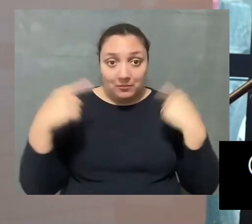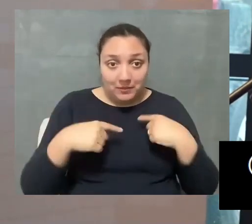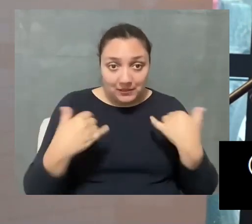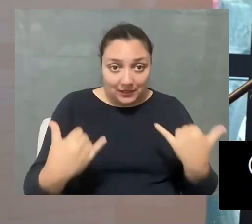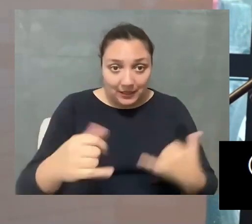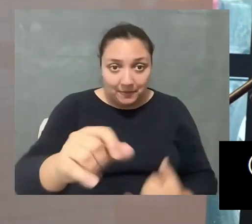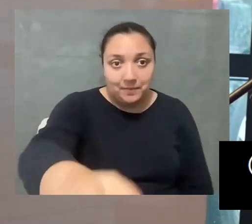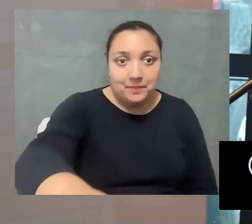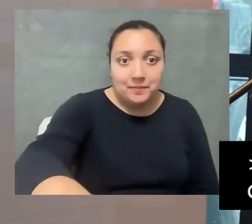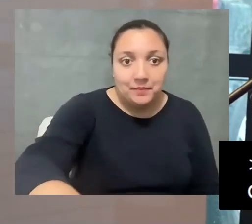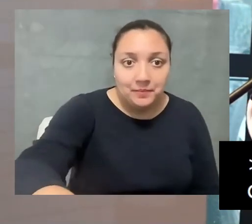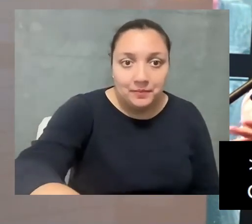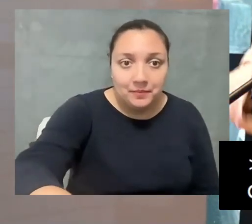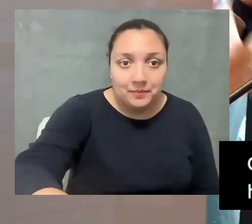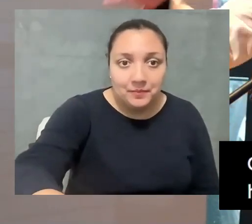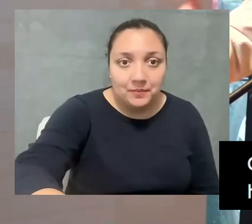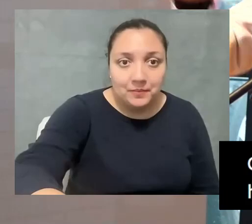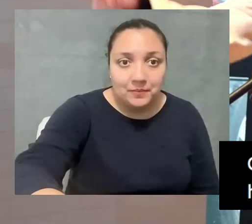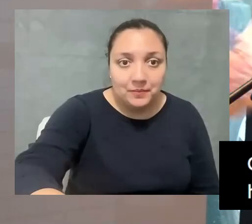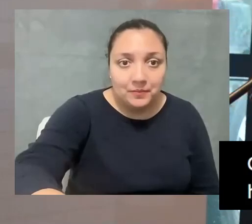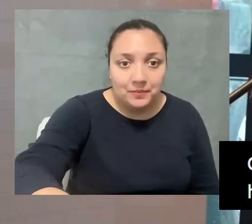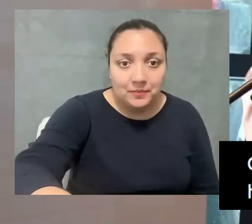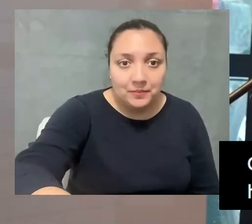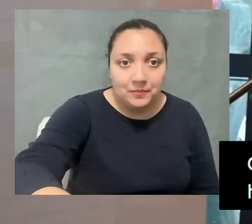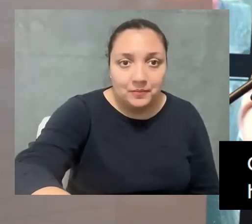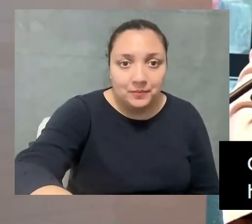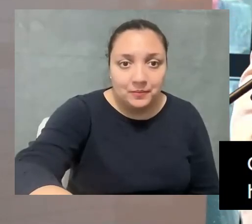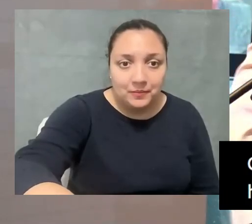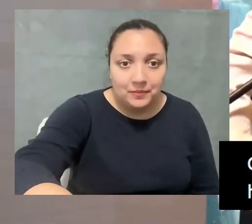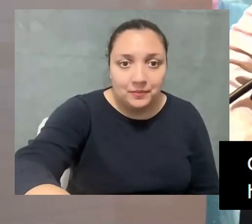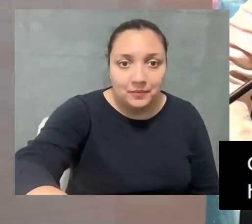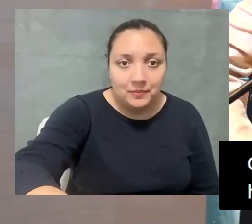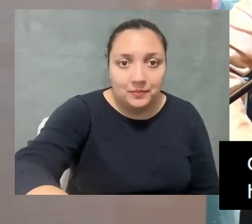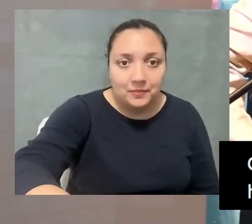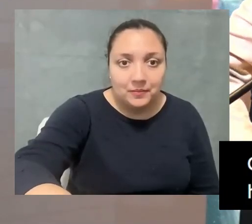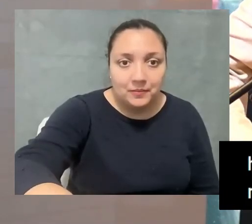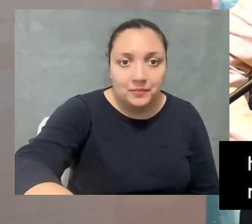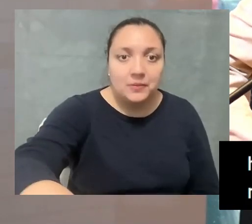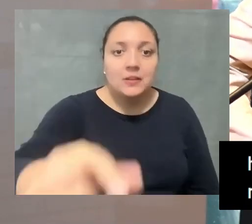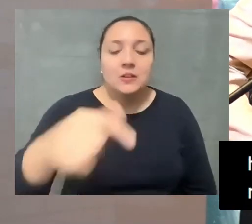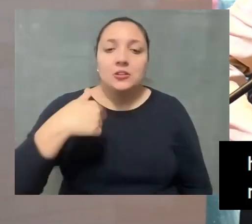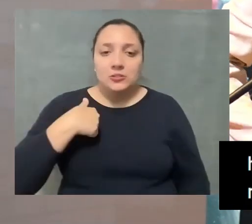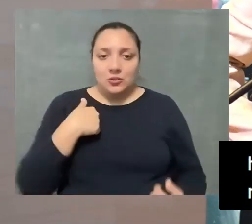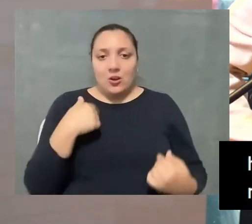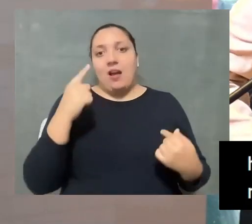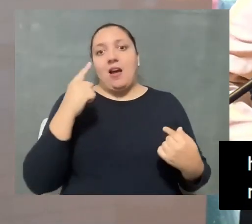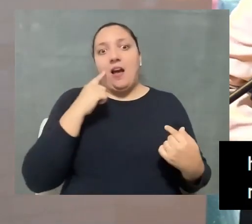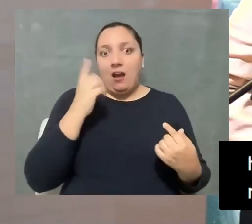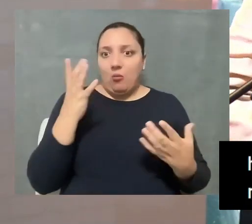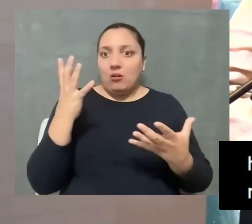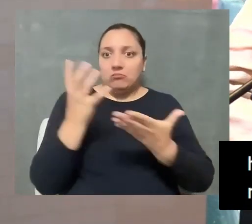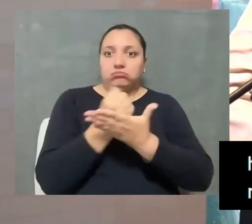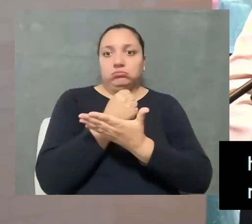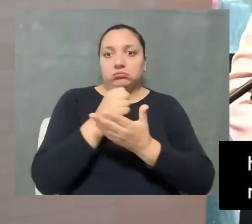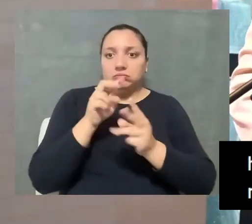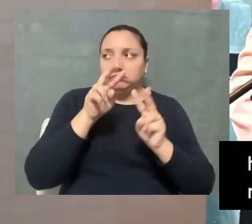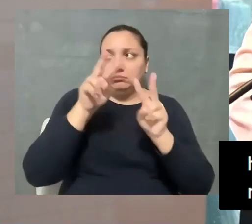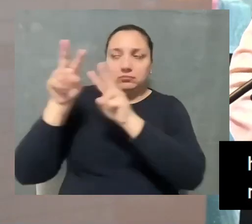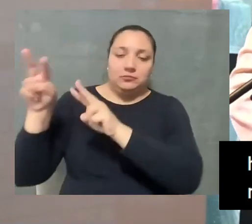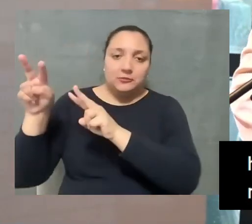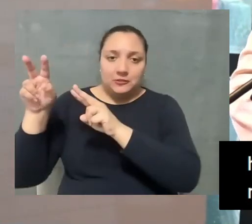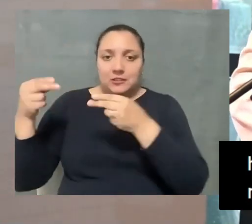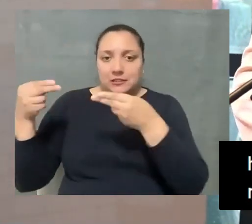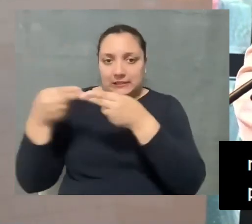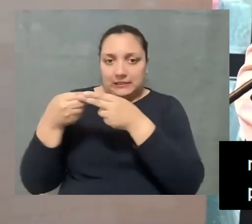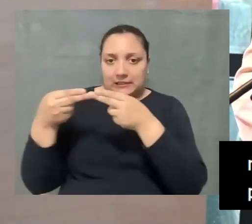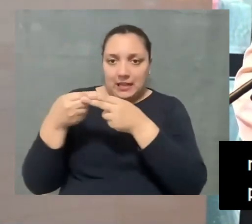task of, I'm actually going to use the slides. I'm not like the magnanimous speaker that we've heard. But I have the task of telling you a